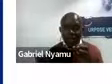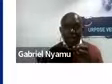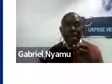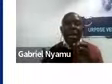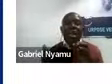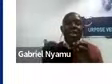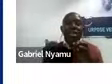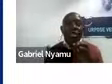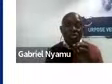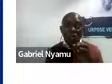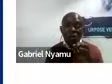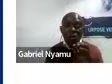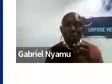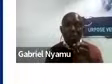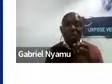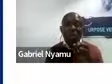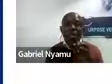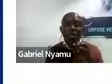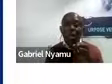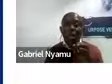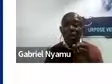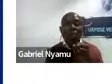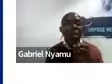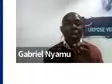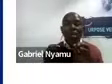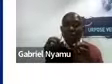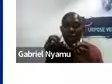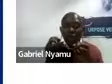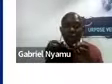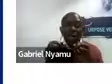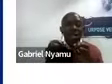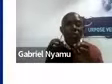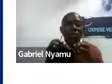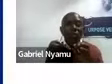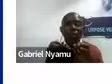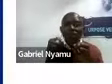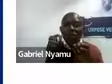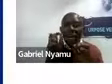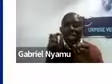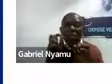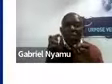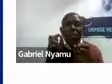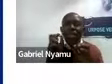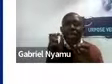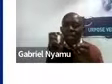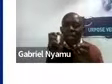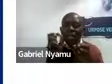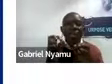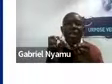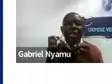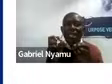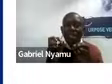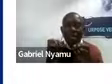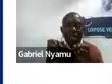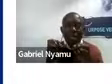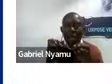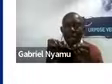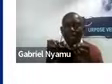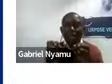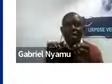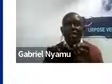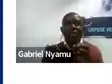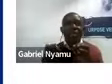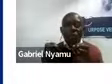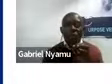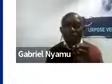business. And he doesn't struggle, because he'll tell you, if the coat does not fit you even by a small hint of a centimeter or an